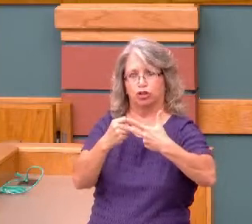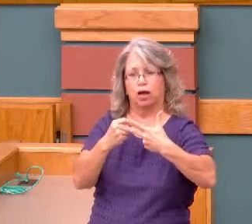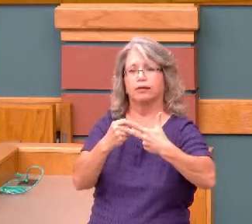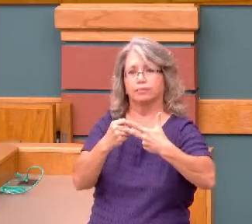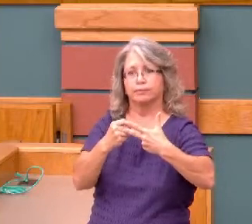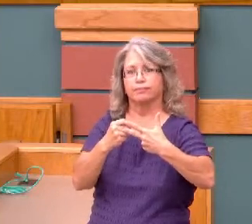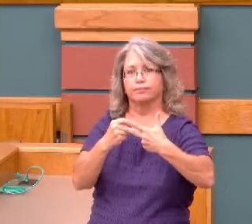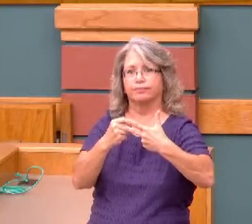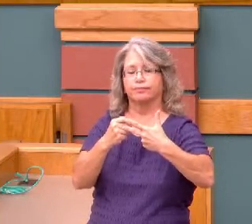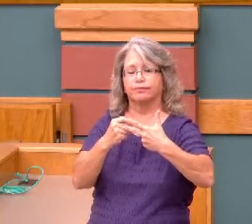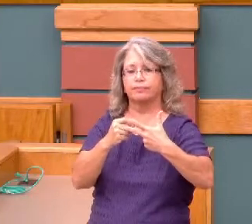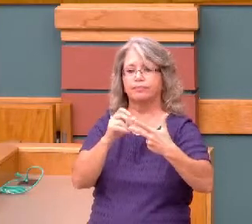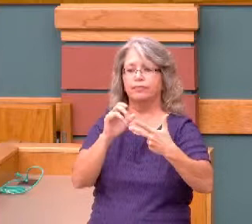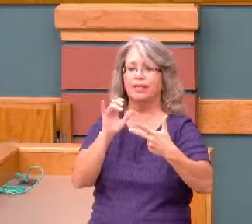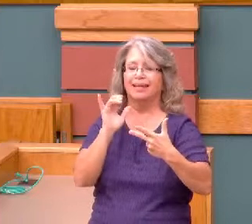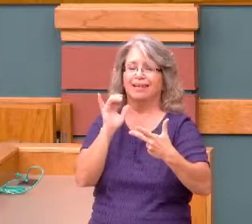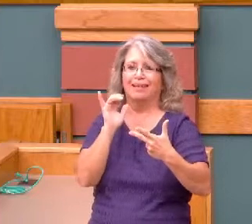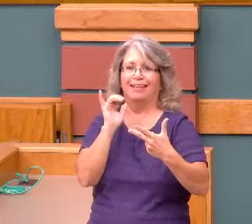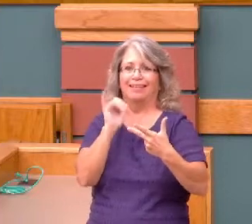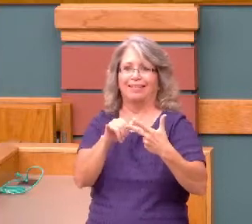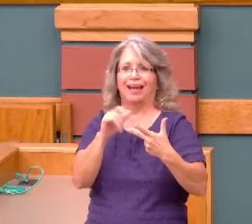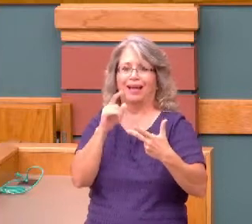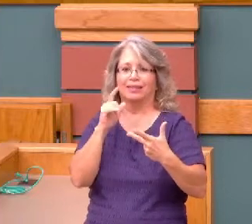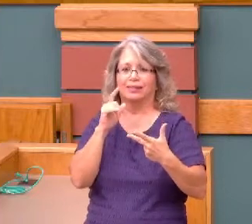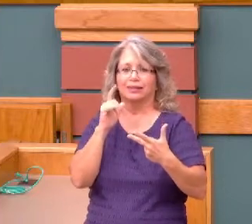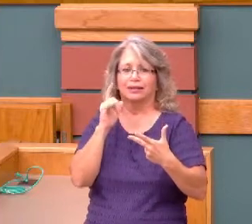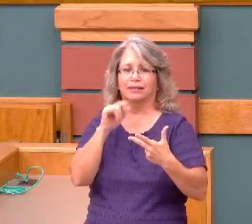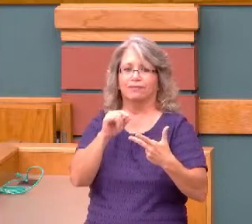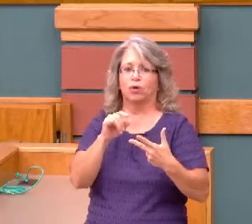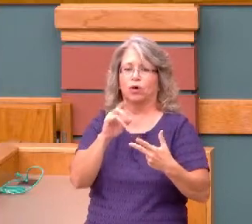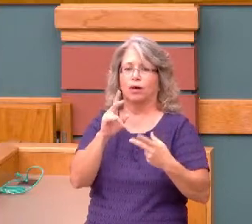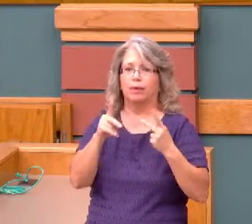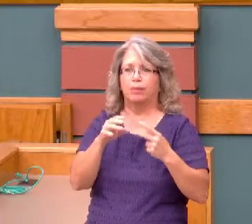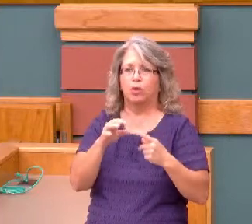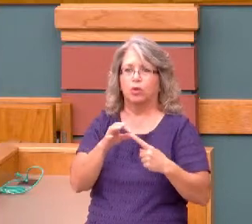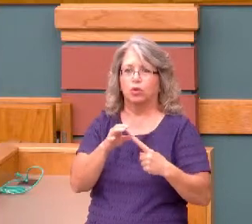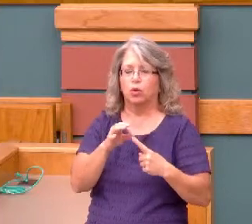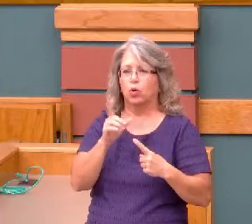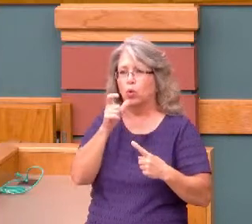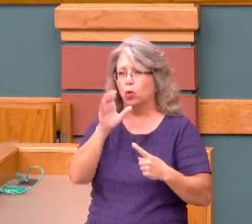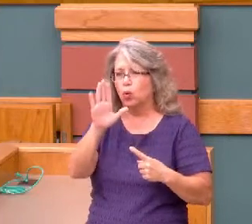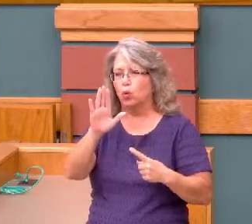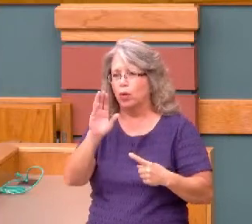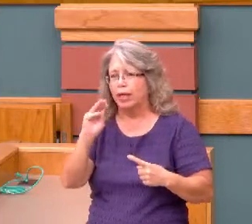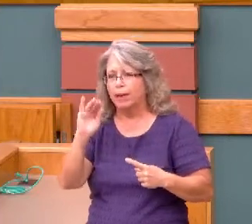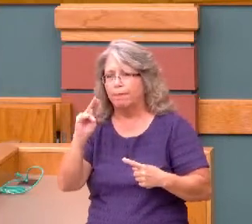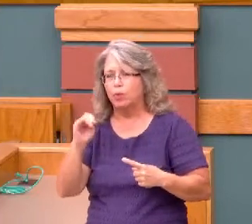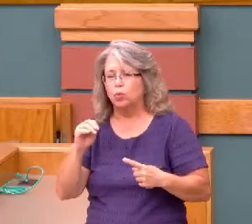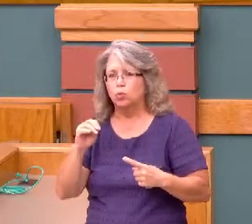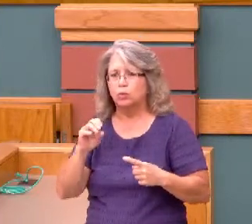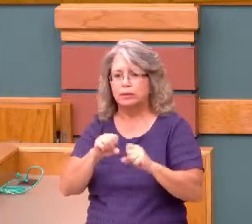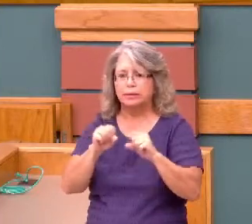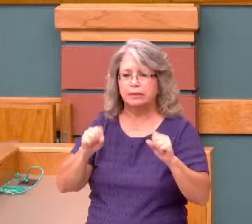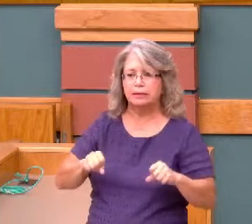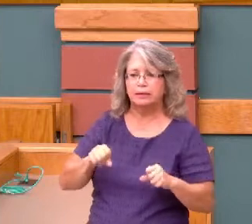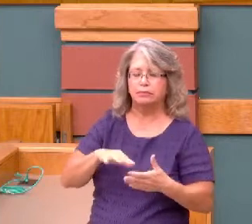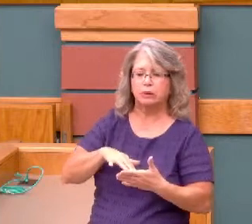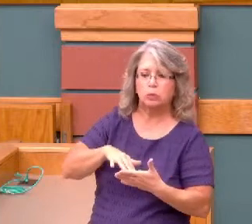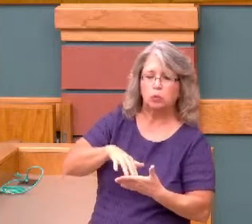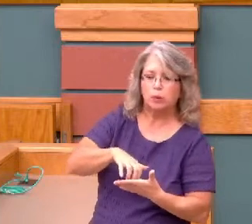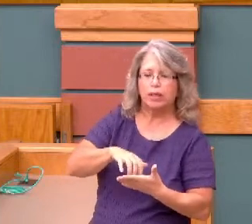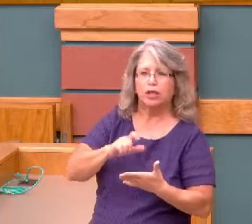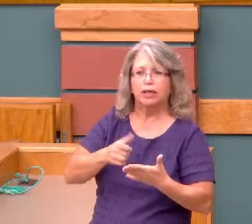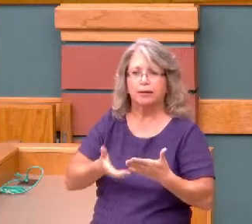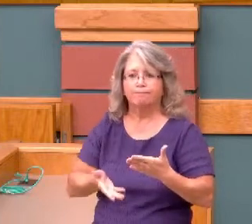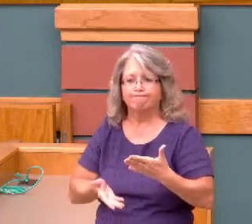additional doses of vaccine are those for very special individuals who have immune systems that are compromised, and they need to get that level immunity